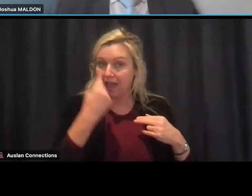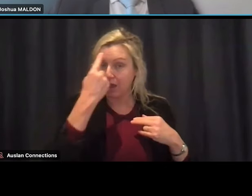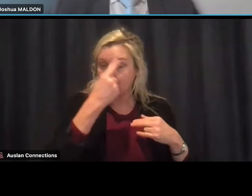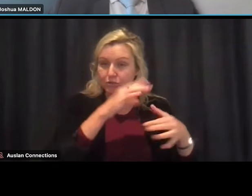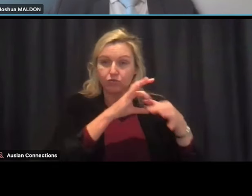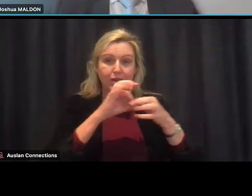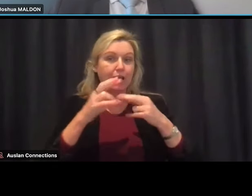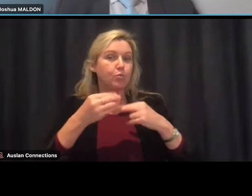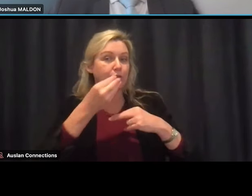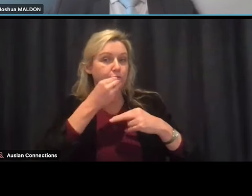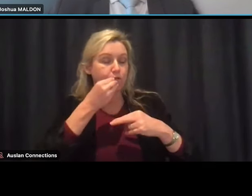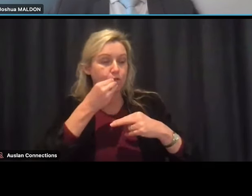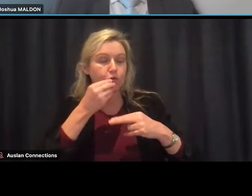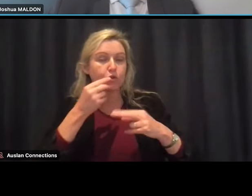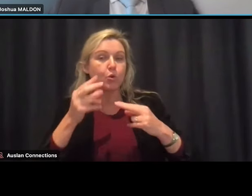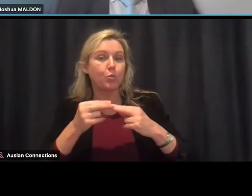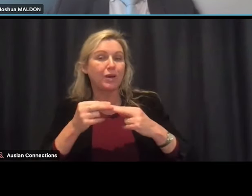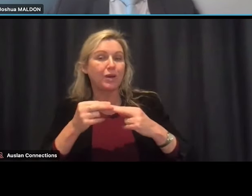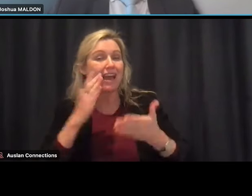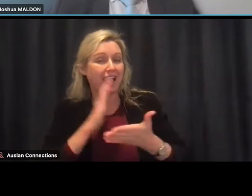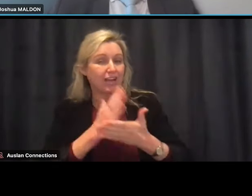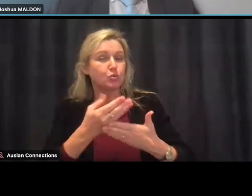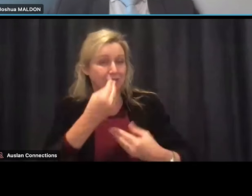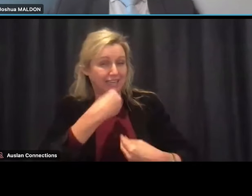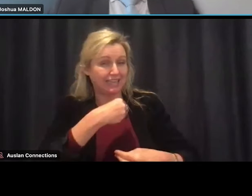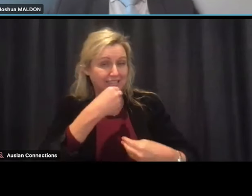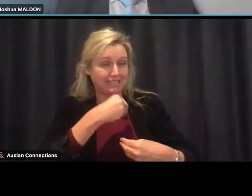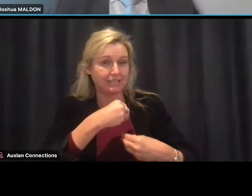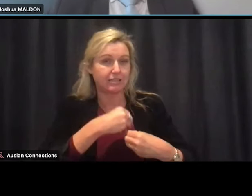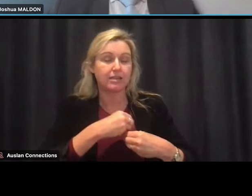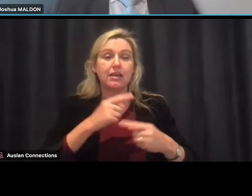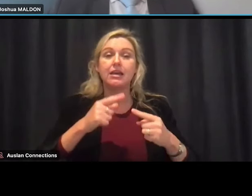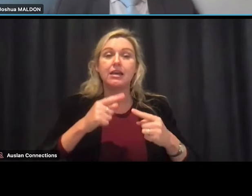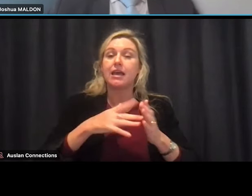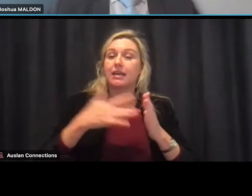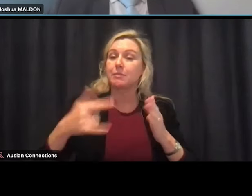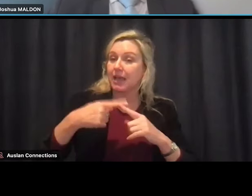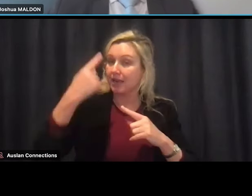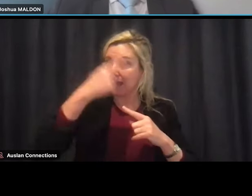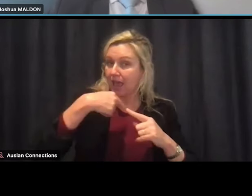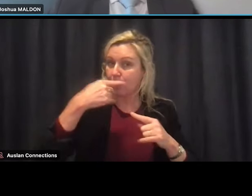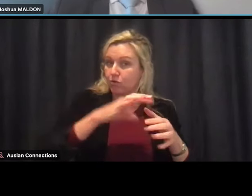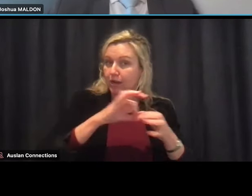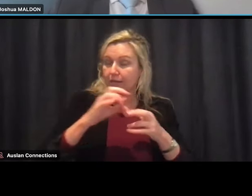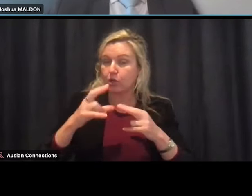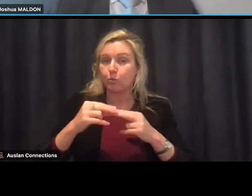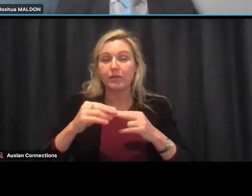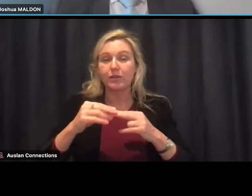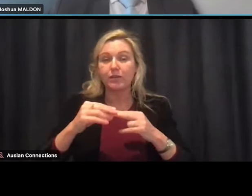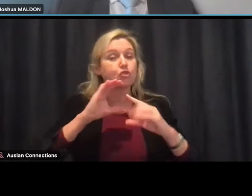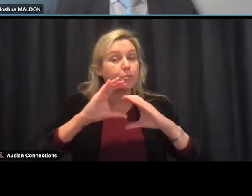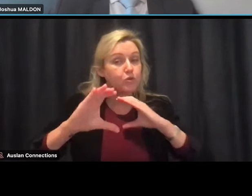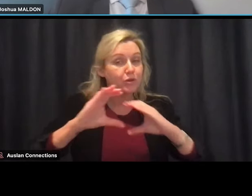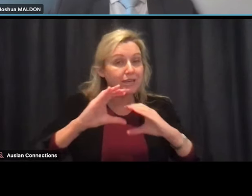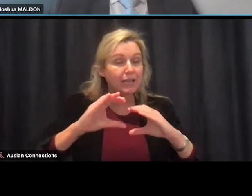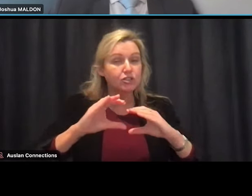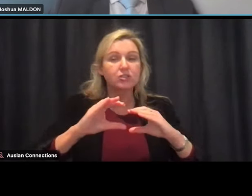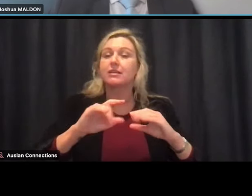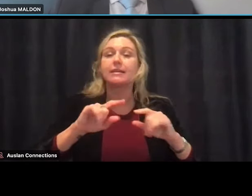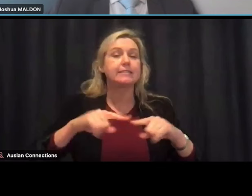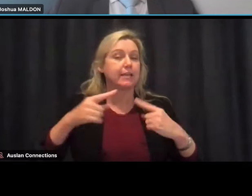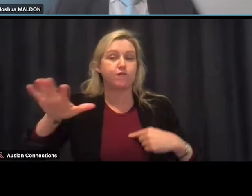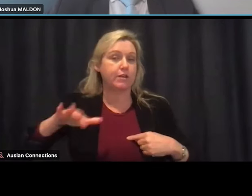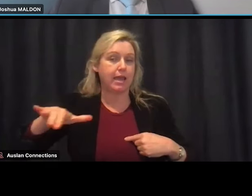involved with food, nutrition and the dining experience. Expenses and hours relating to things such as communication are collected